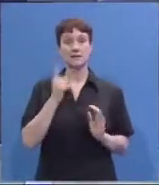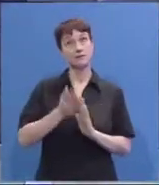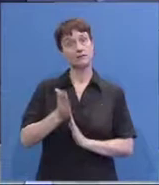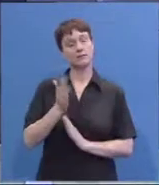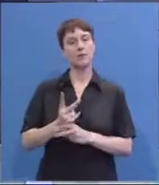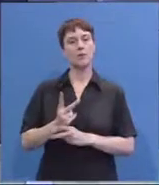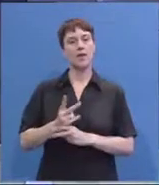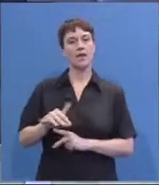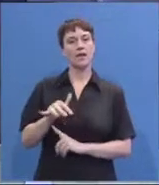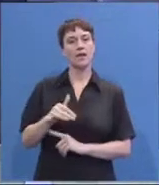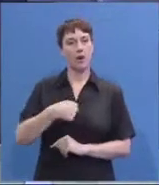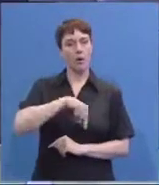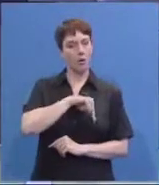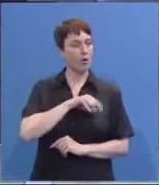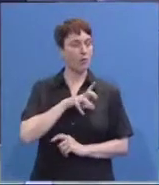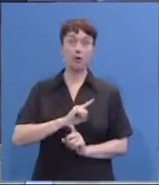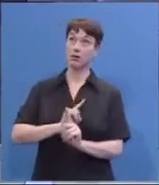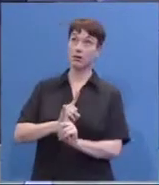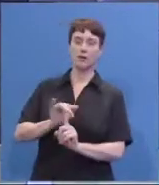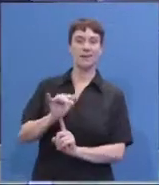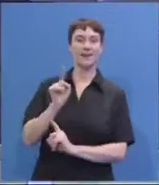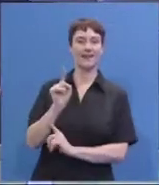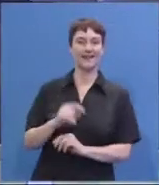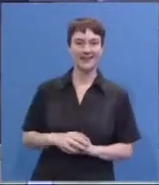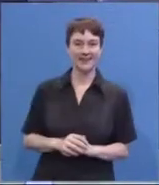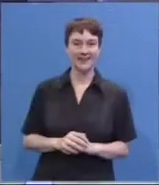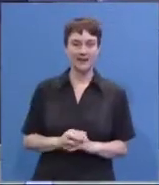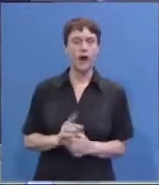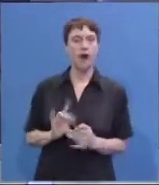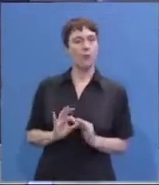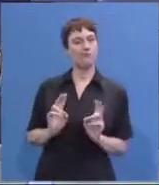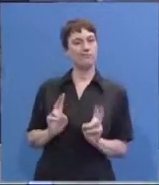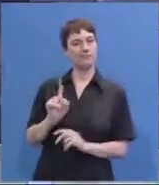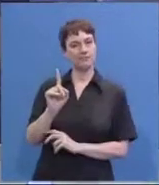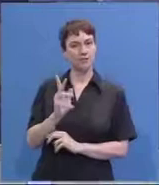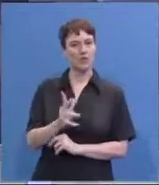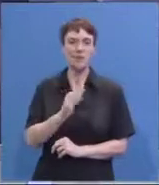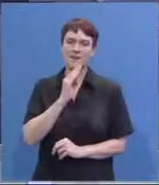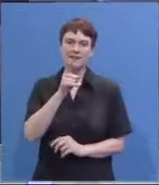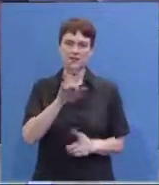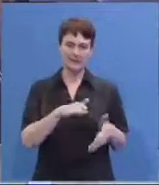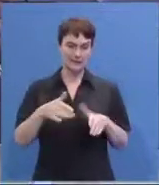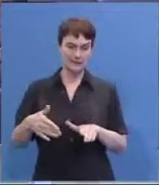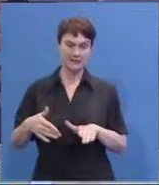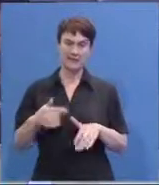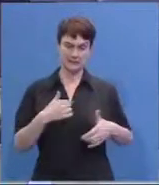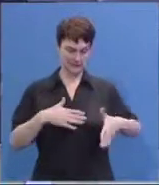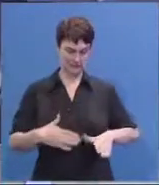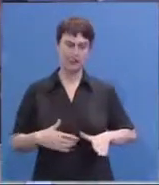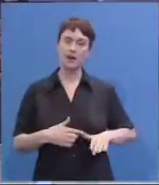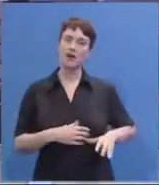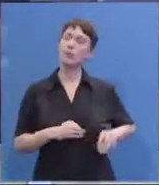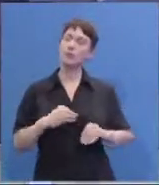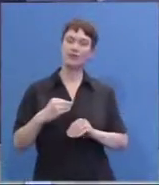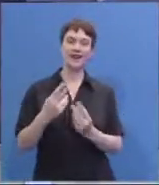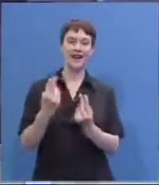us must find a home. So death is a movement towards this new home, the